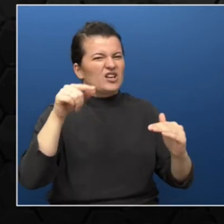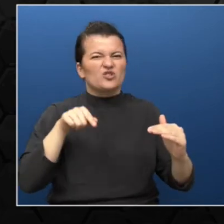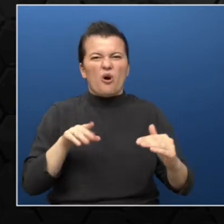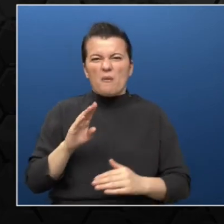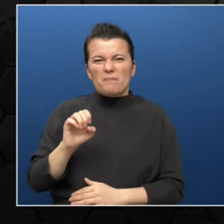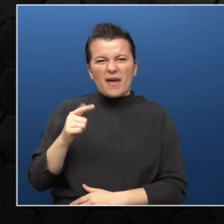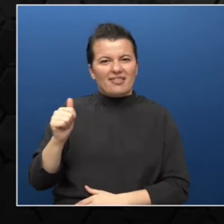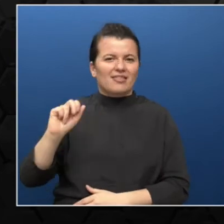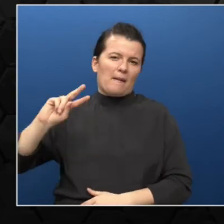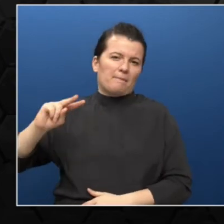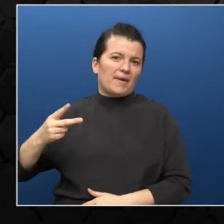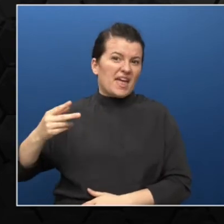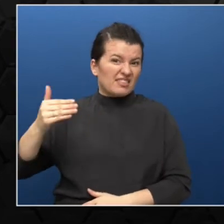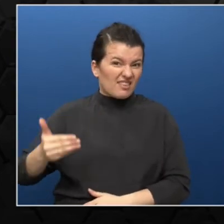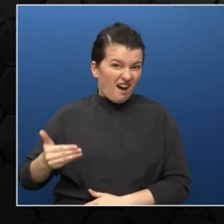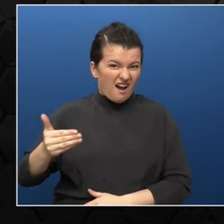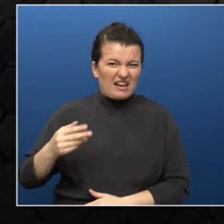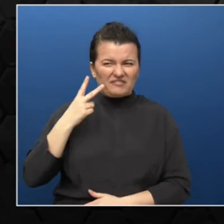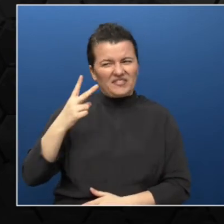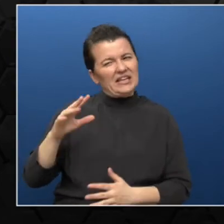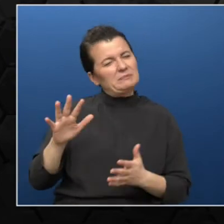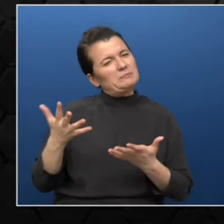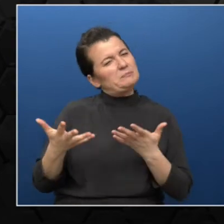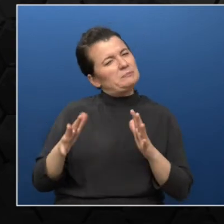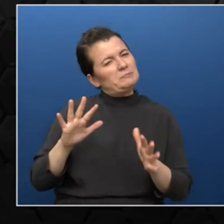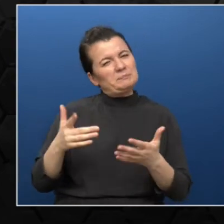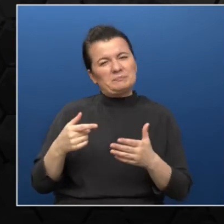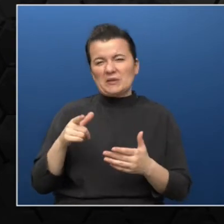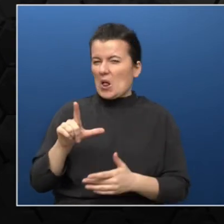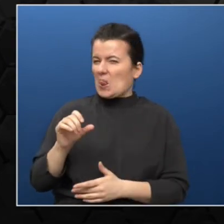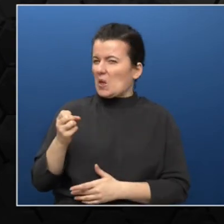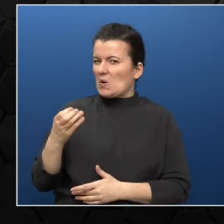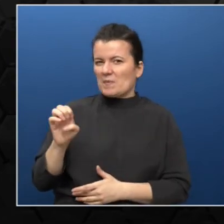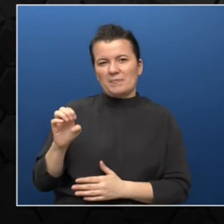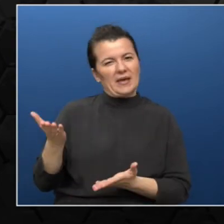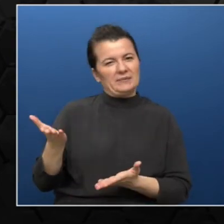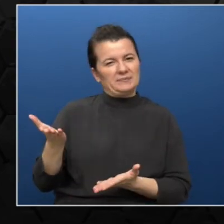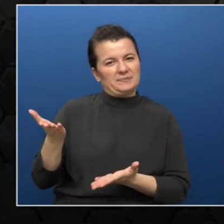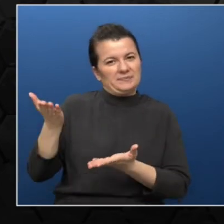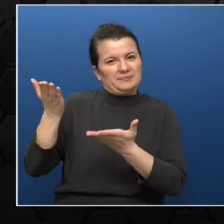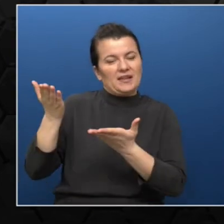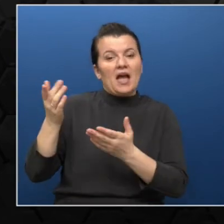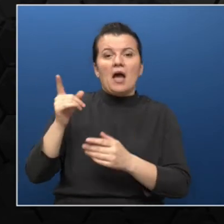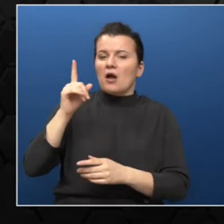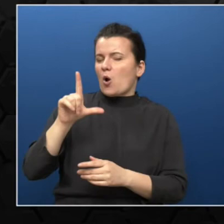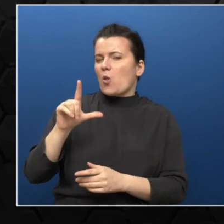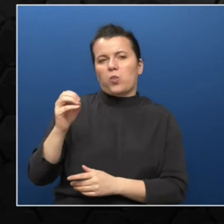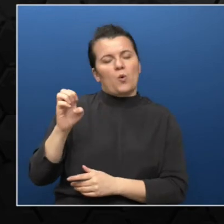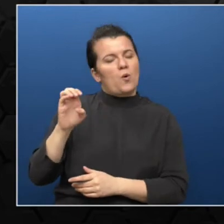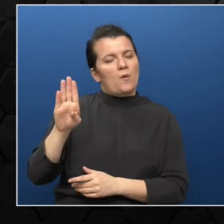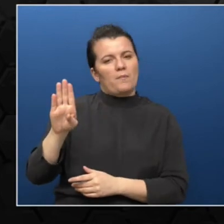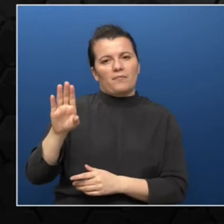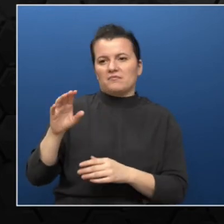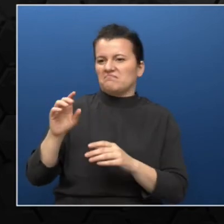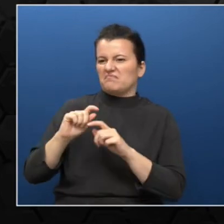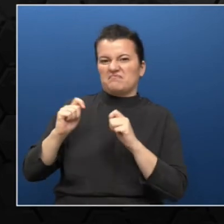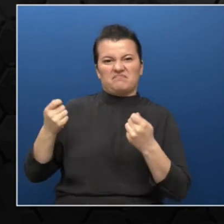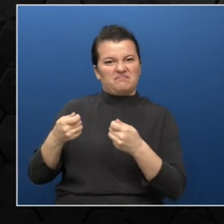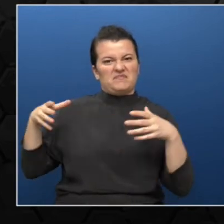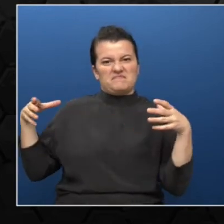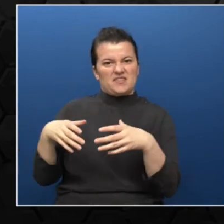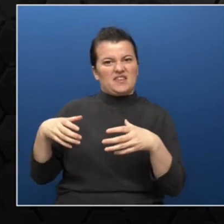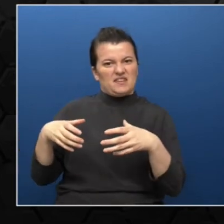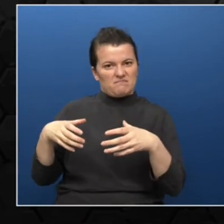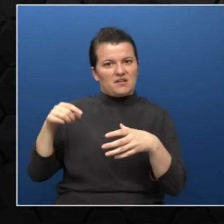me. However, I want to give a huge shout out to the Lobe team, because as I can see, or